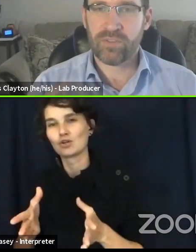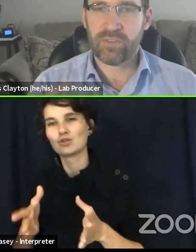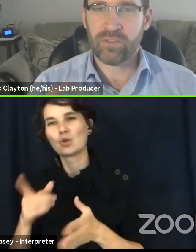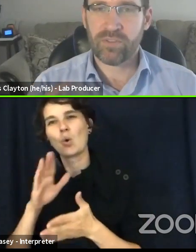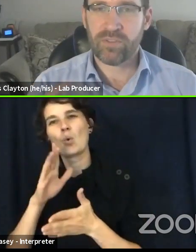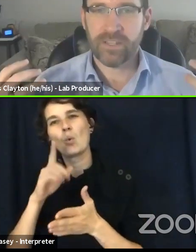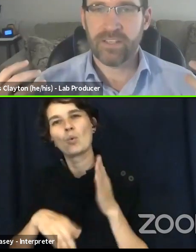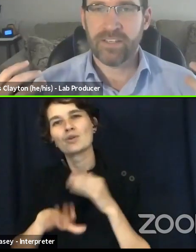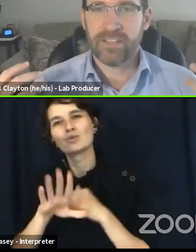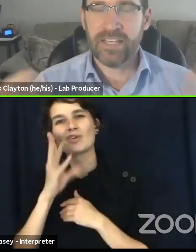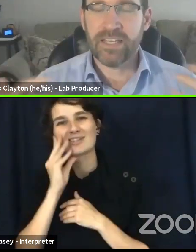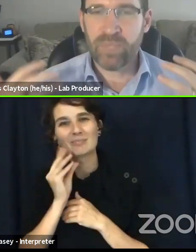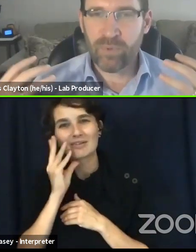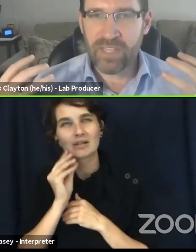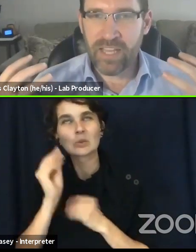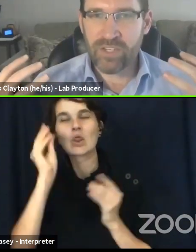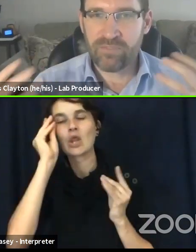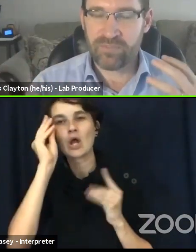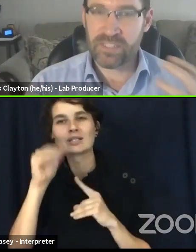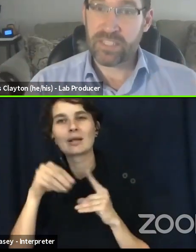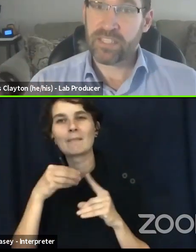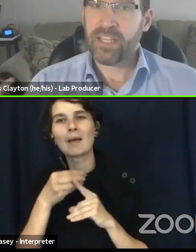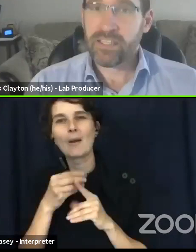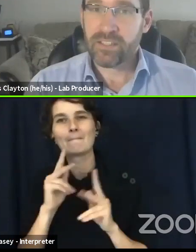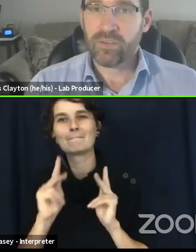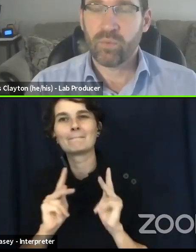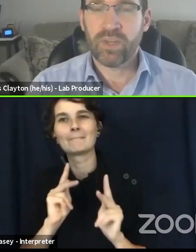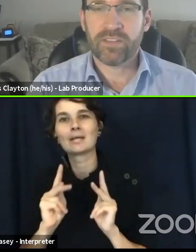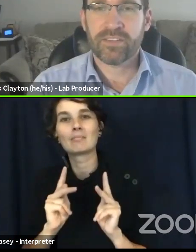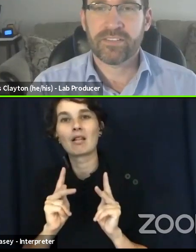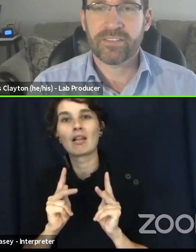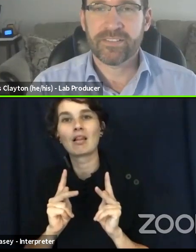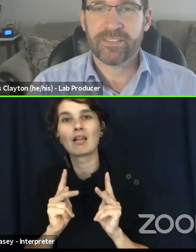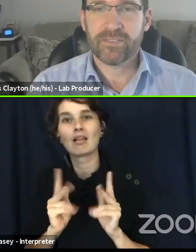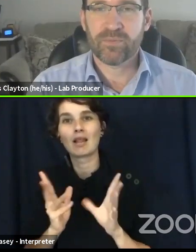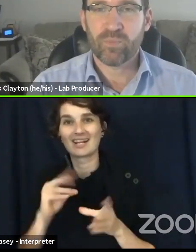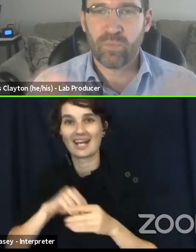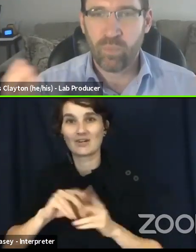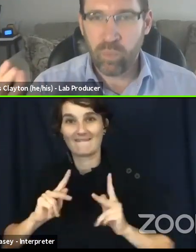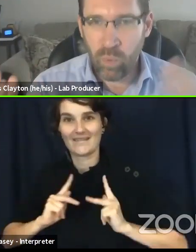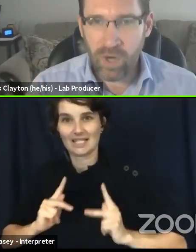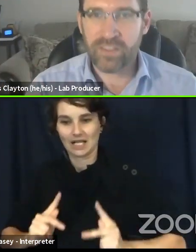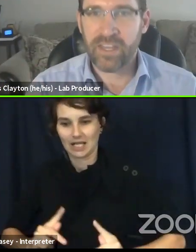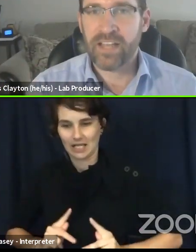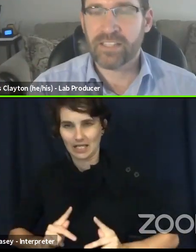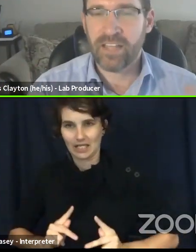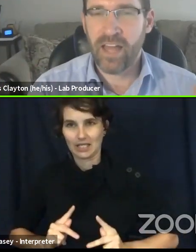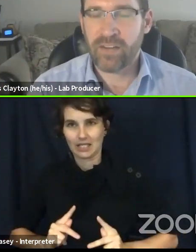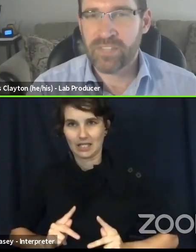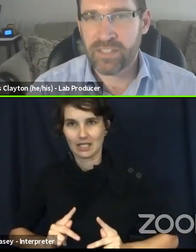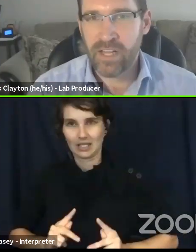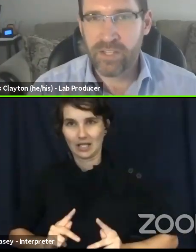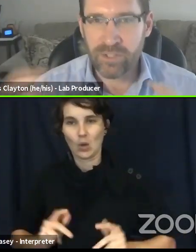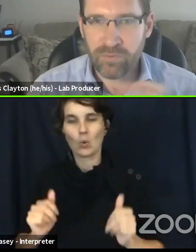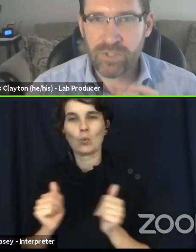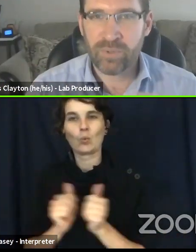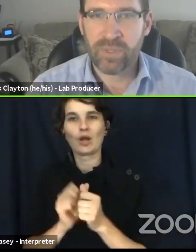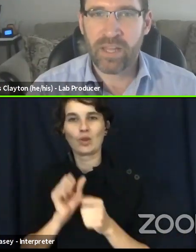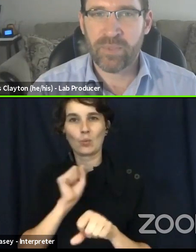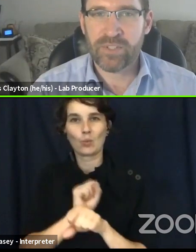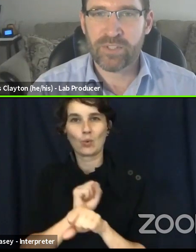or what are your thoughts about people engaging physically with work that has a lot of technology